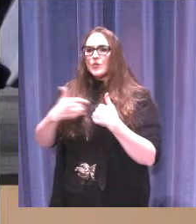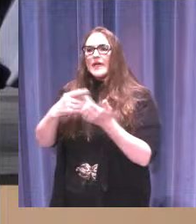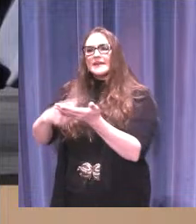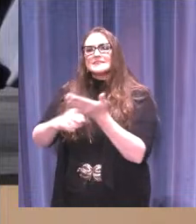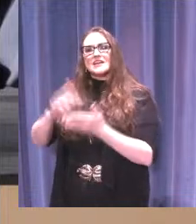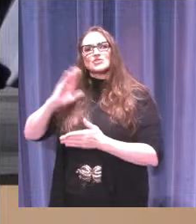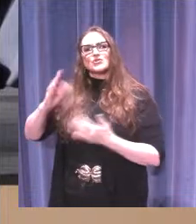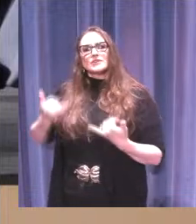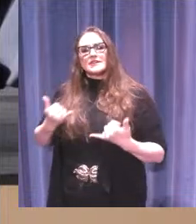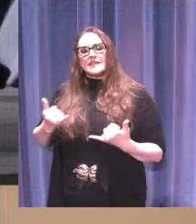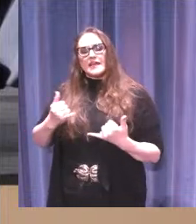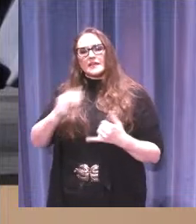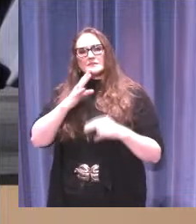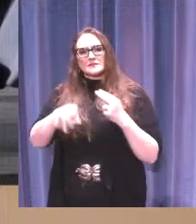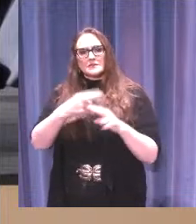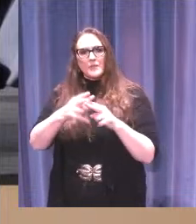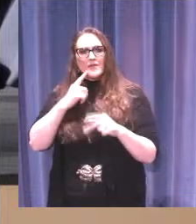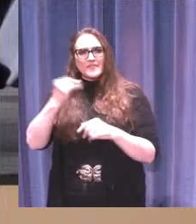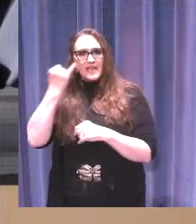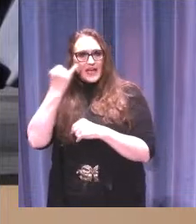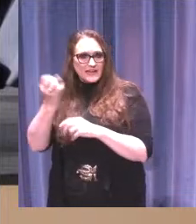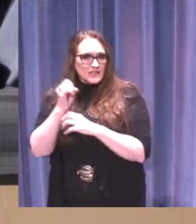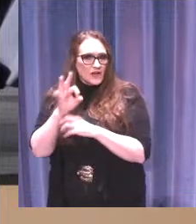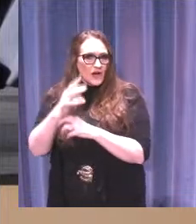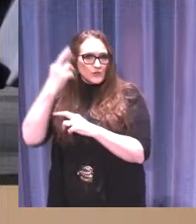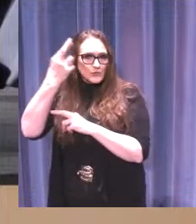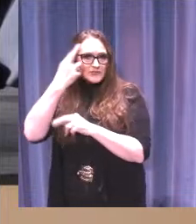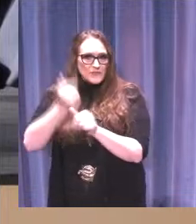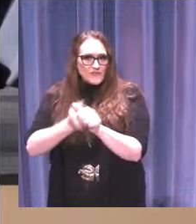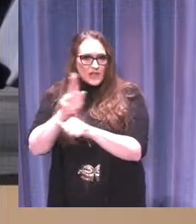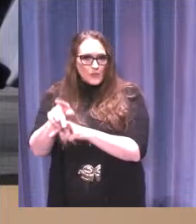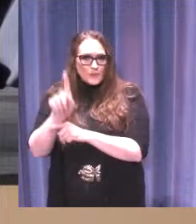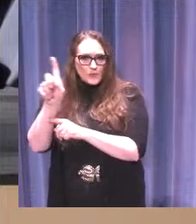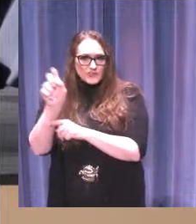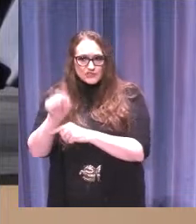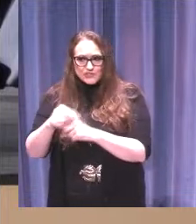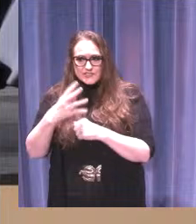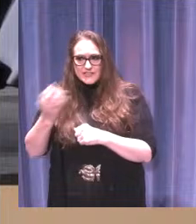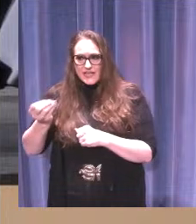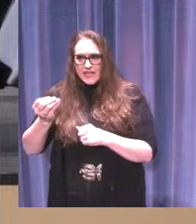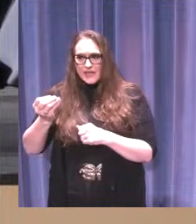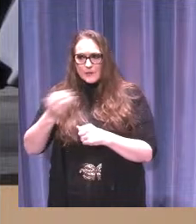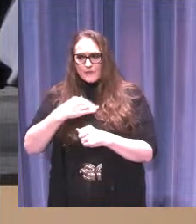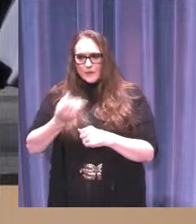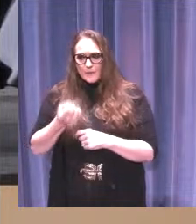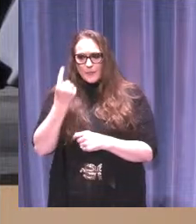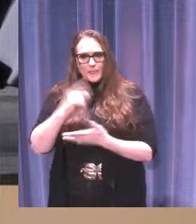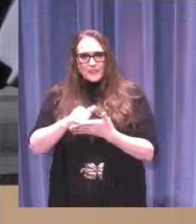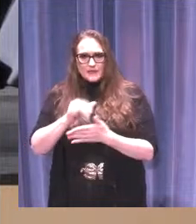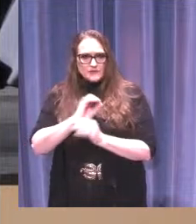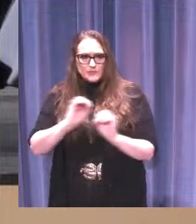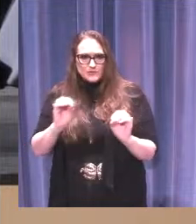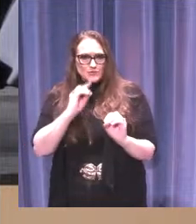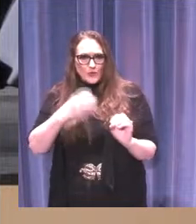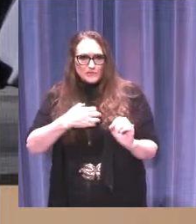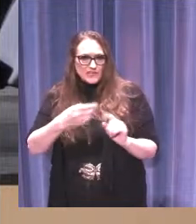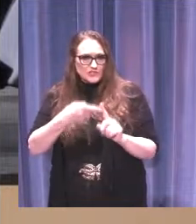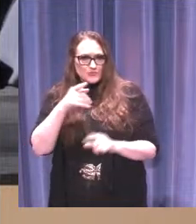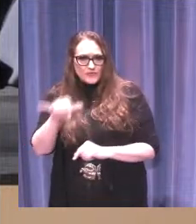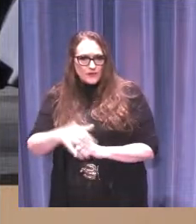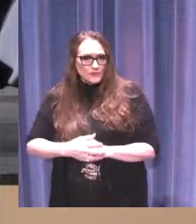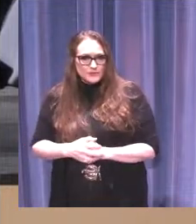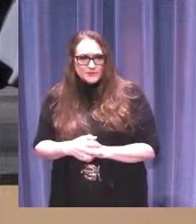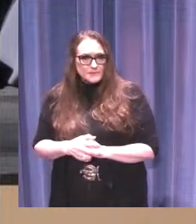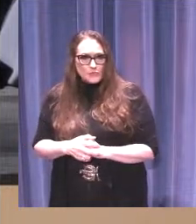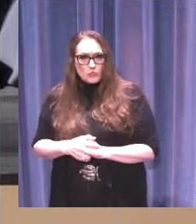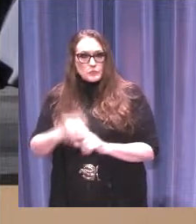had this discussion about the idea of reasonable follow-up questions, and from what I understood, there was not going to be any objections to those. But